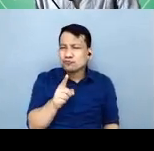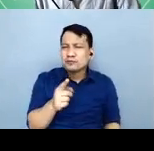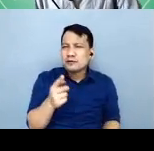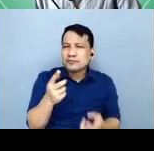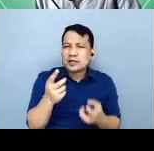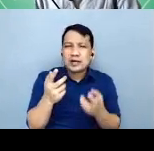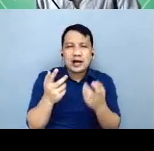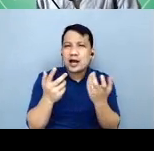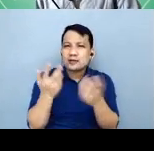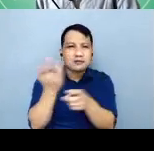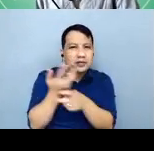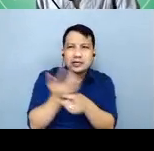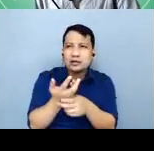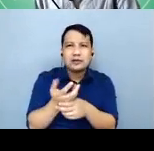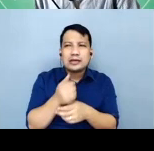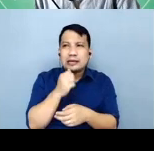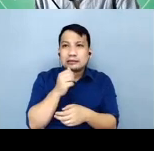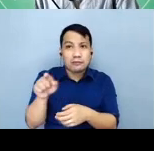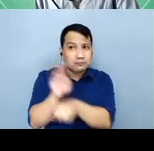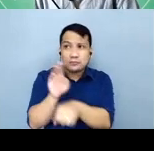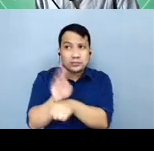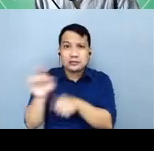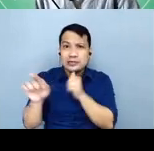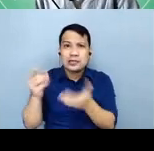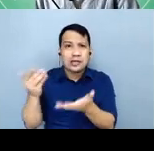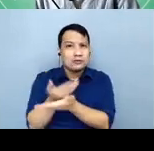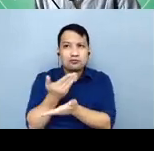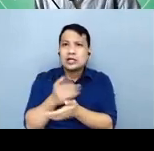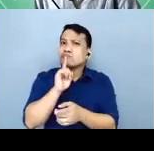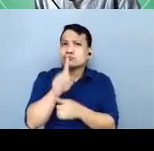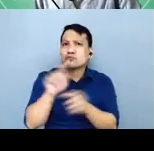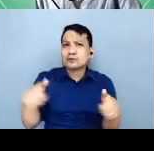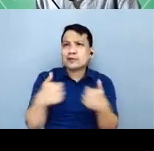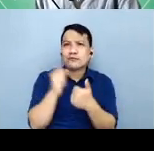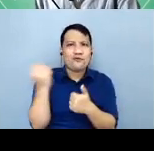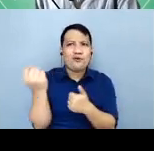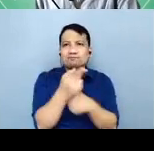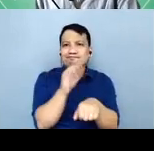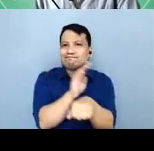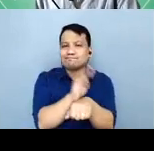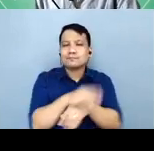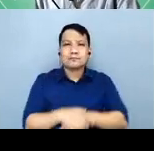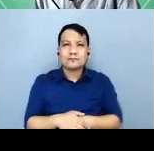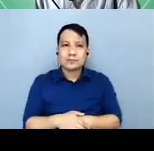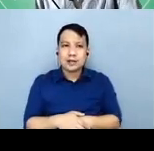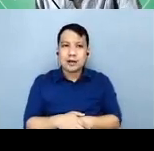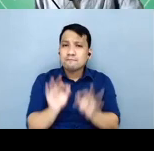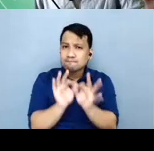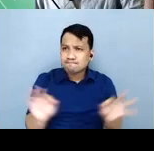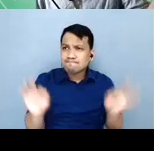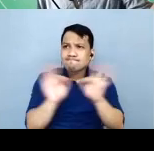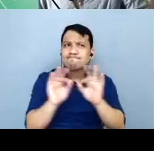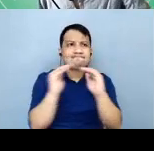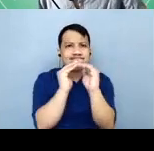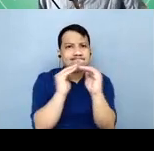new for many businesses because it is a challenge for everyone. But the goal here is really to balance and accept